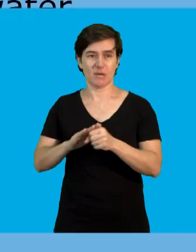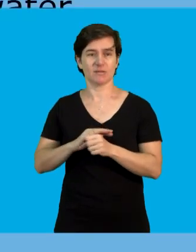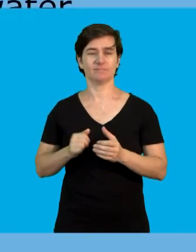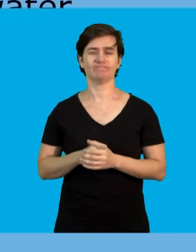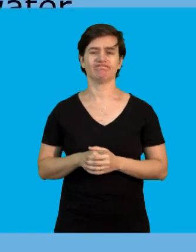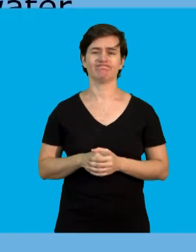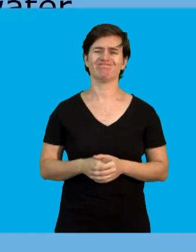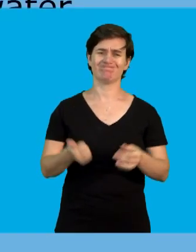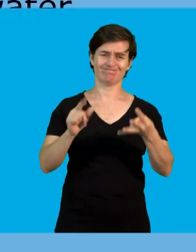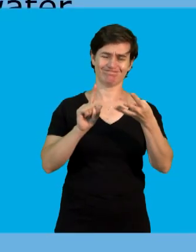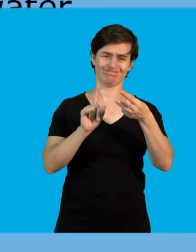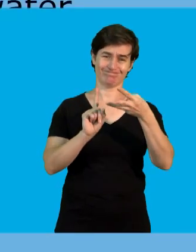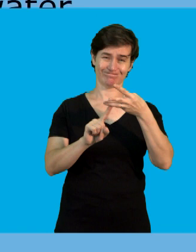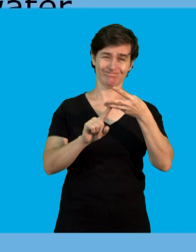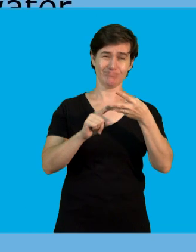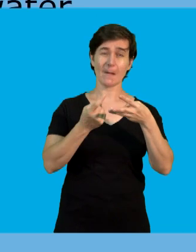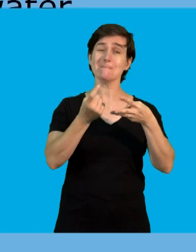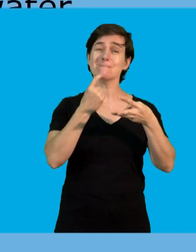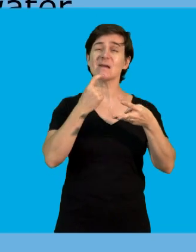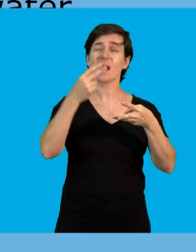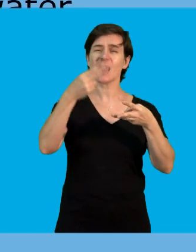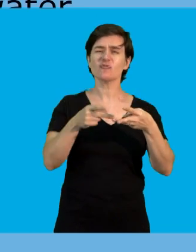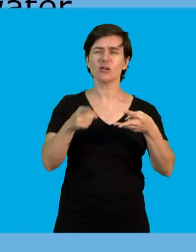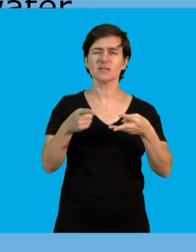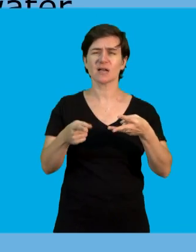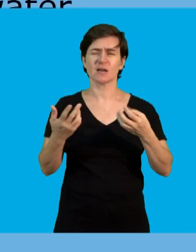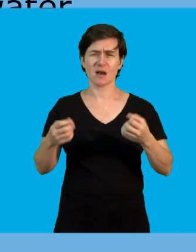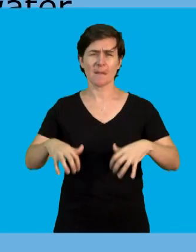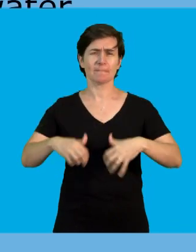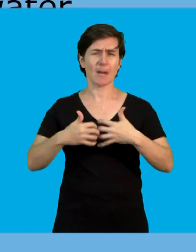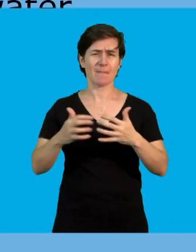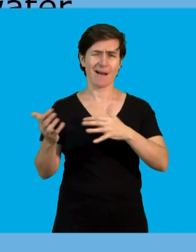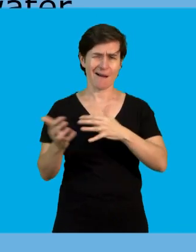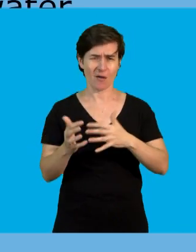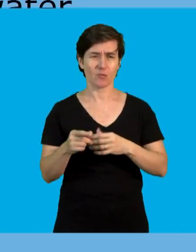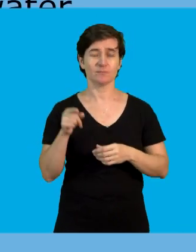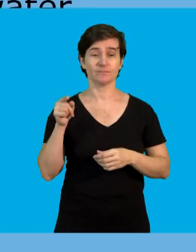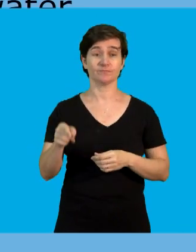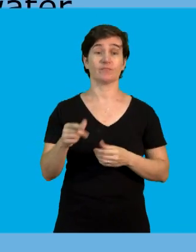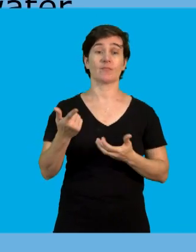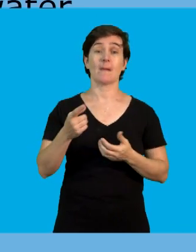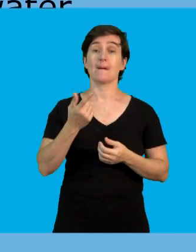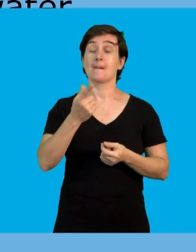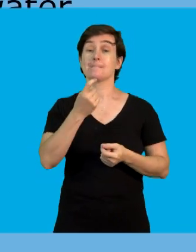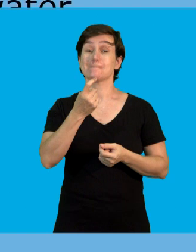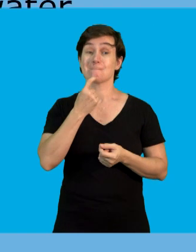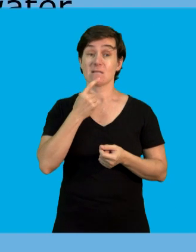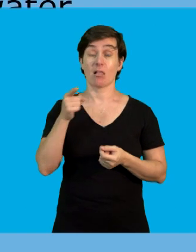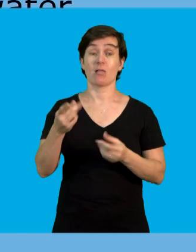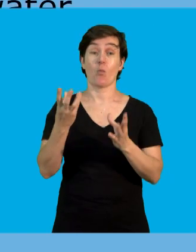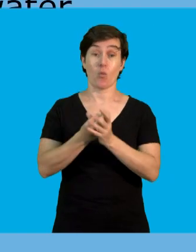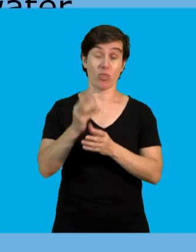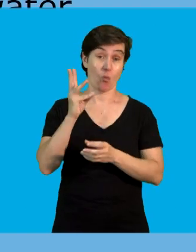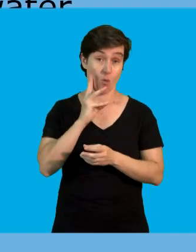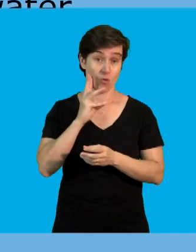are formed during a reaction of a metal with water. So when a metal reacts with water, it forms a metal hydroxide.